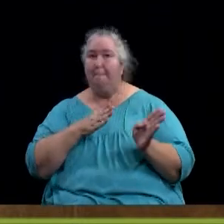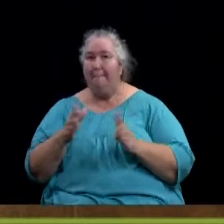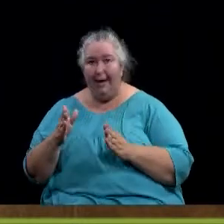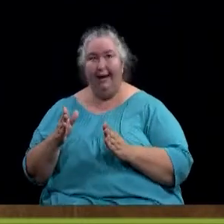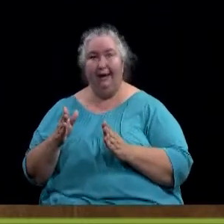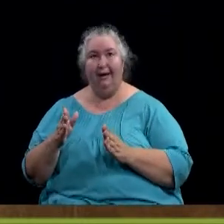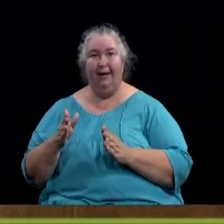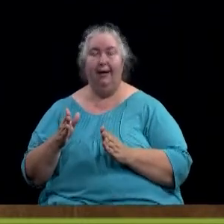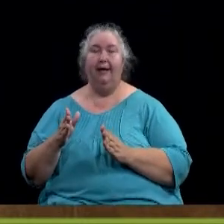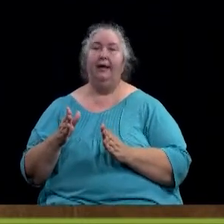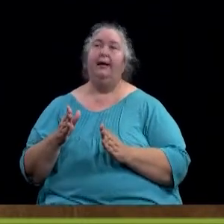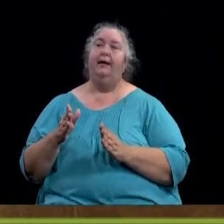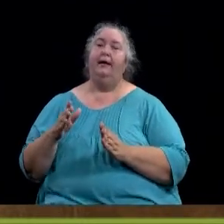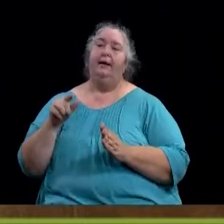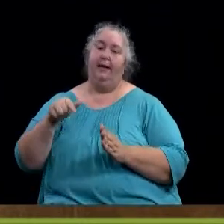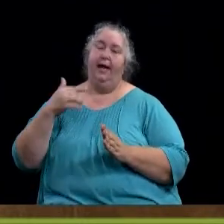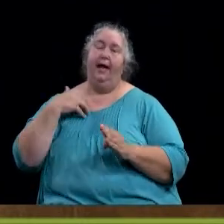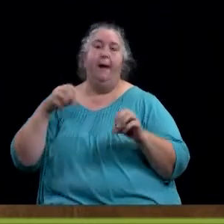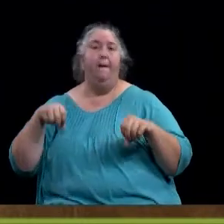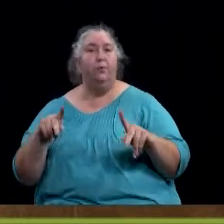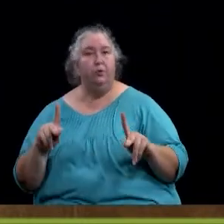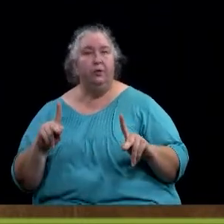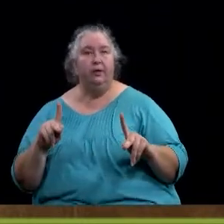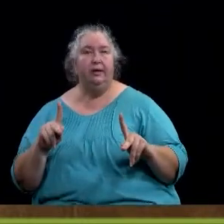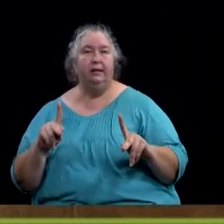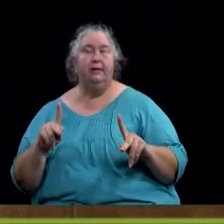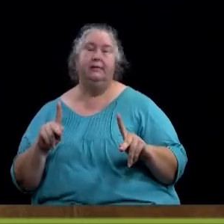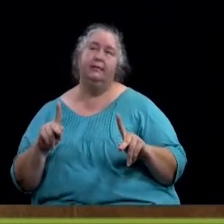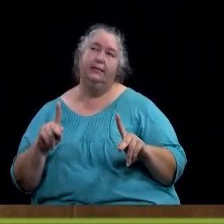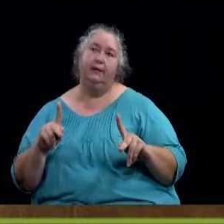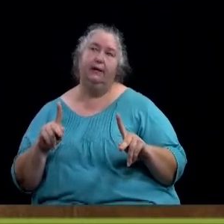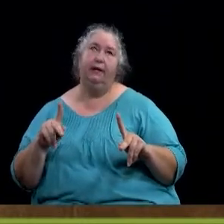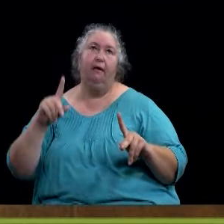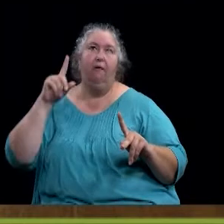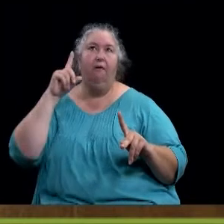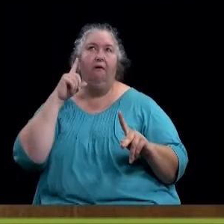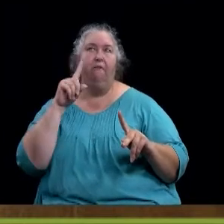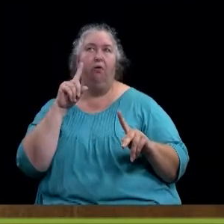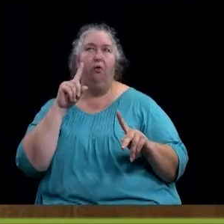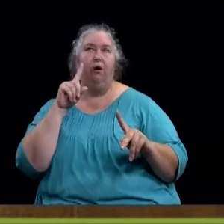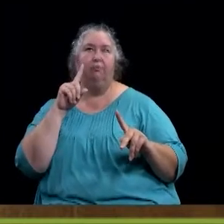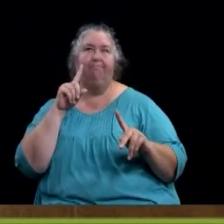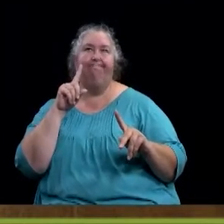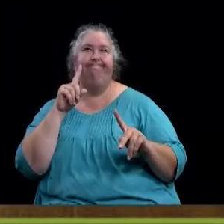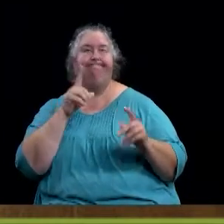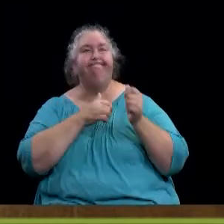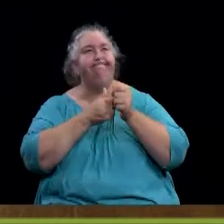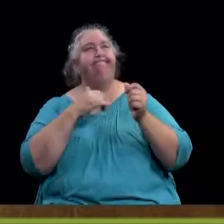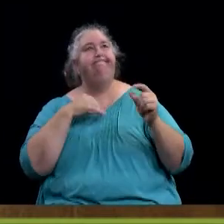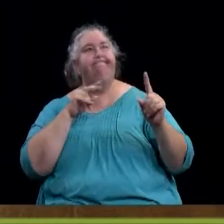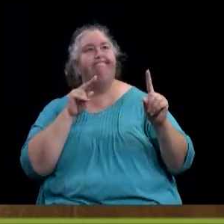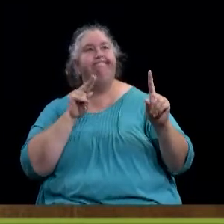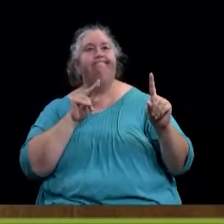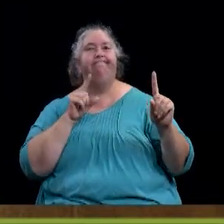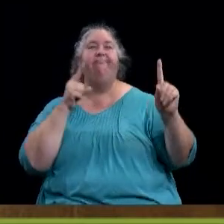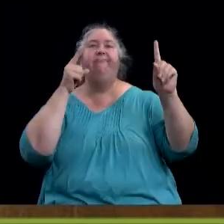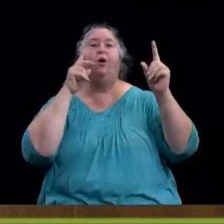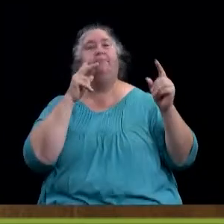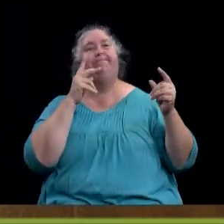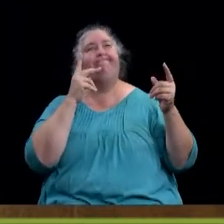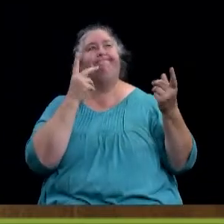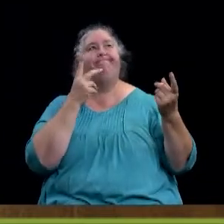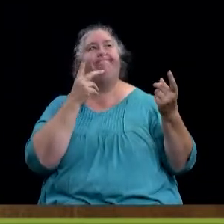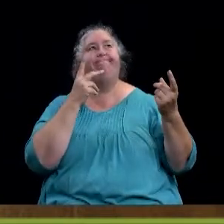in really breaking down our mission and vision statements for our city and for our people, and really aligning those